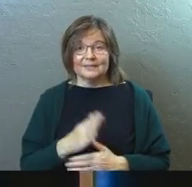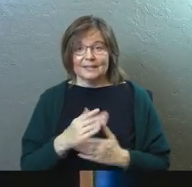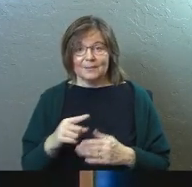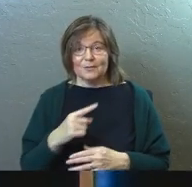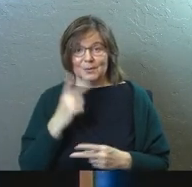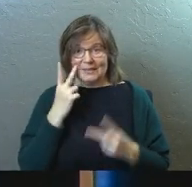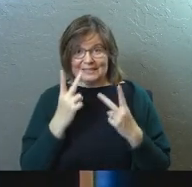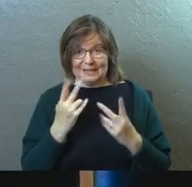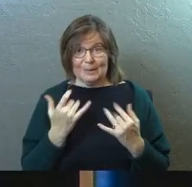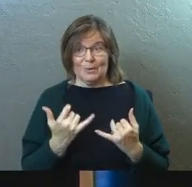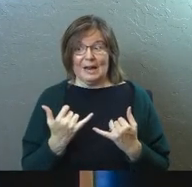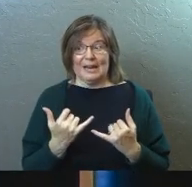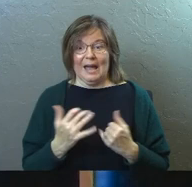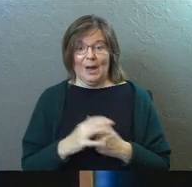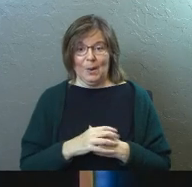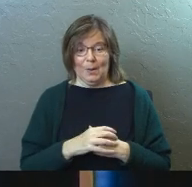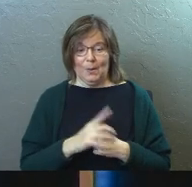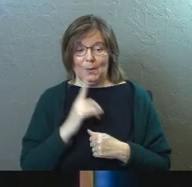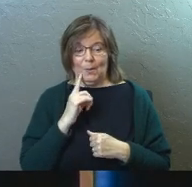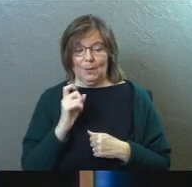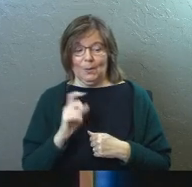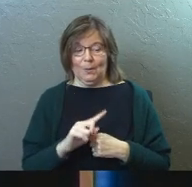Some of you are seeing them right now.